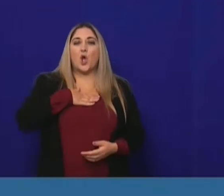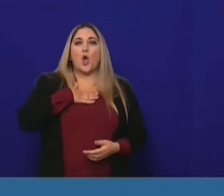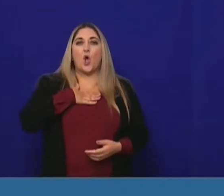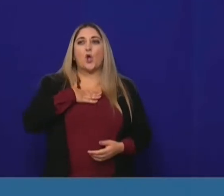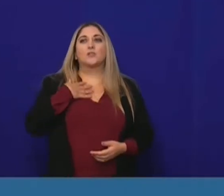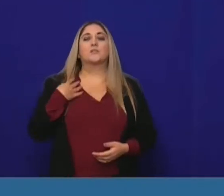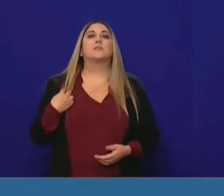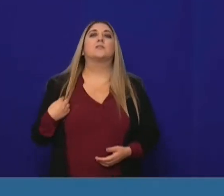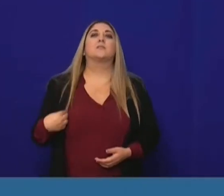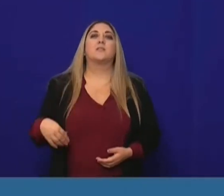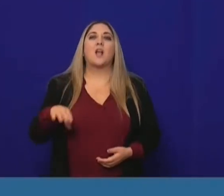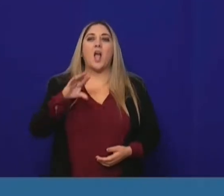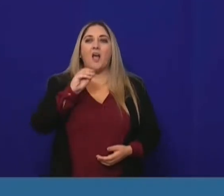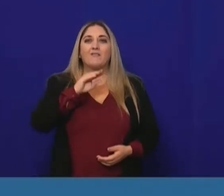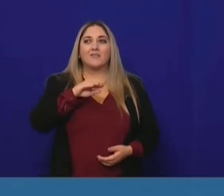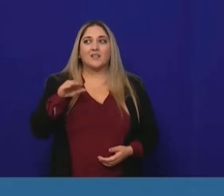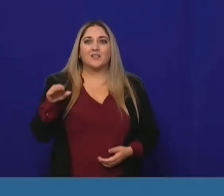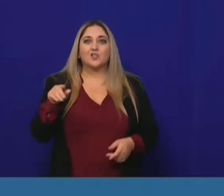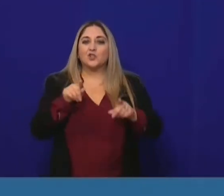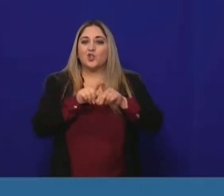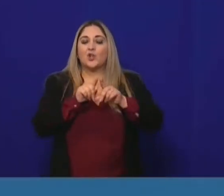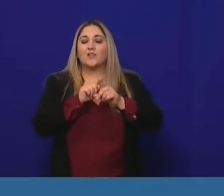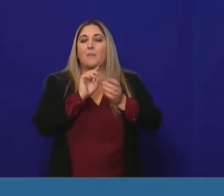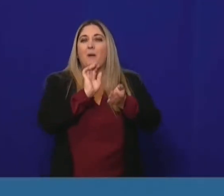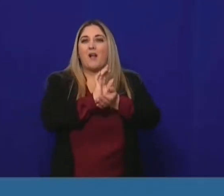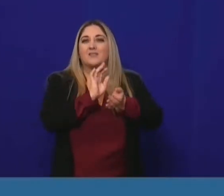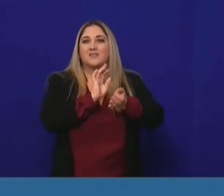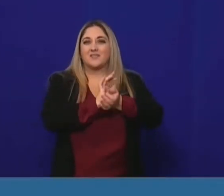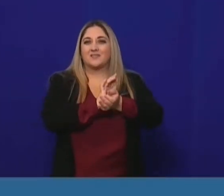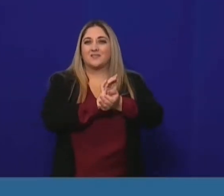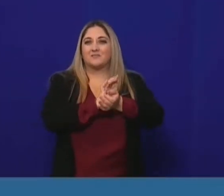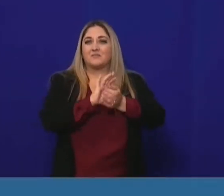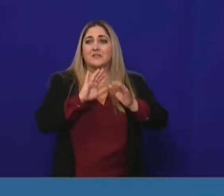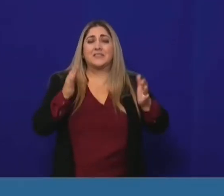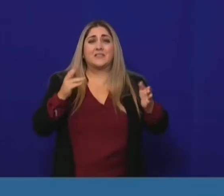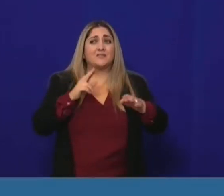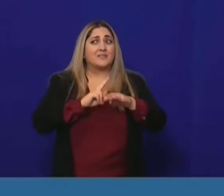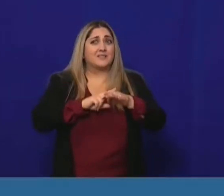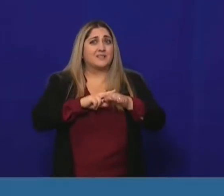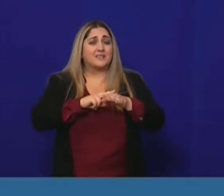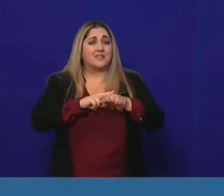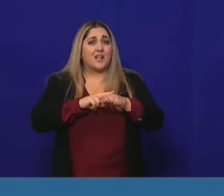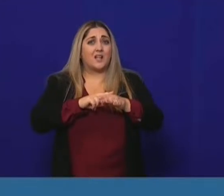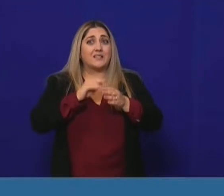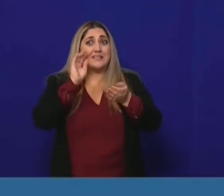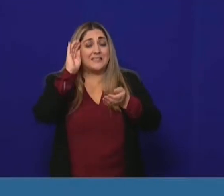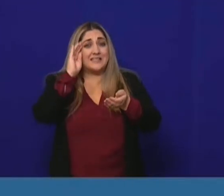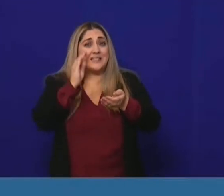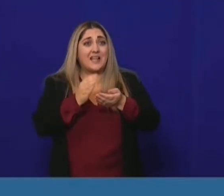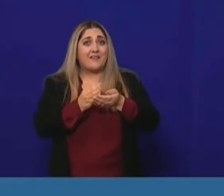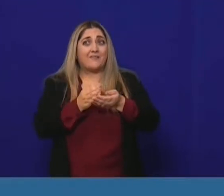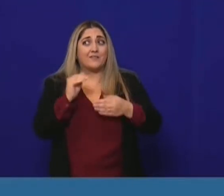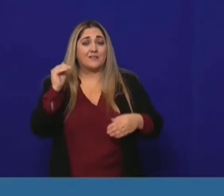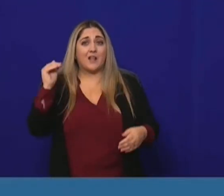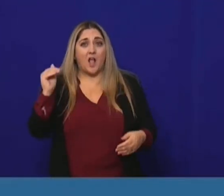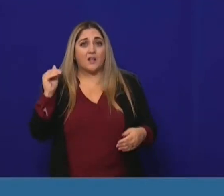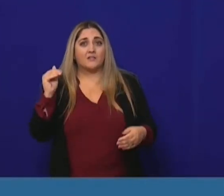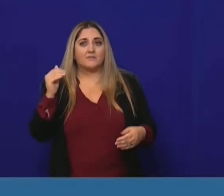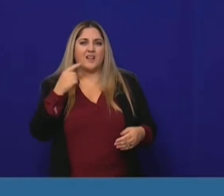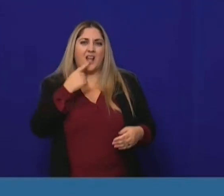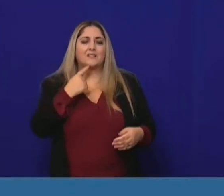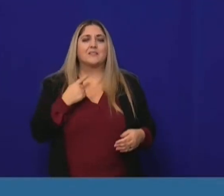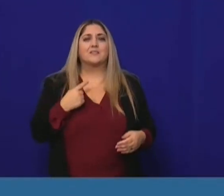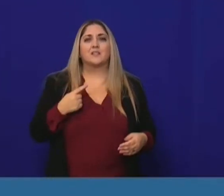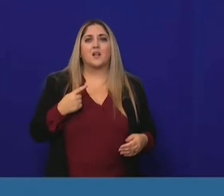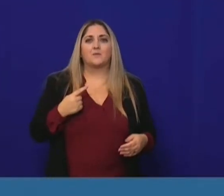way that we can celebrate safely, especially if we have elderly people in our households? The second question is to do with